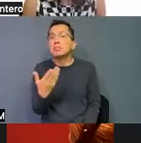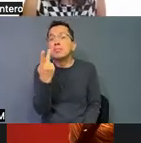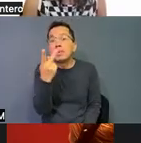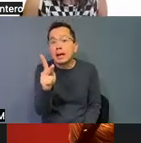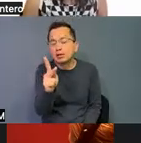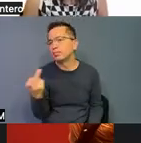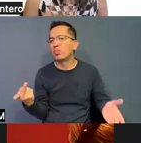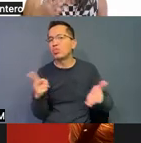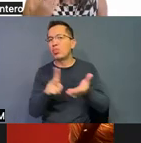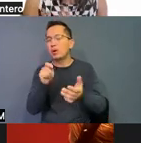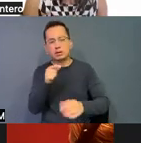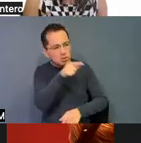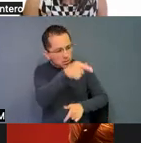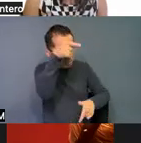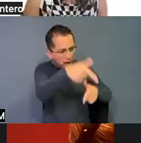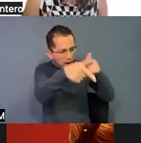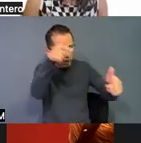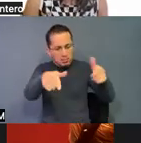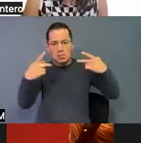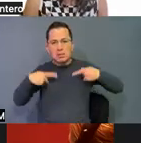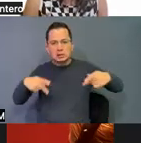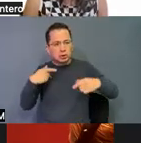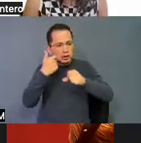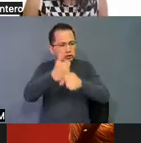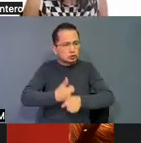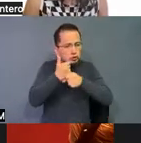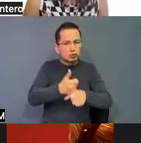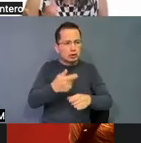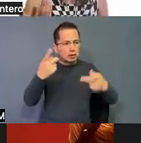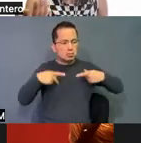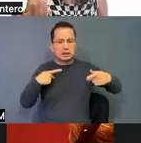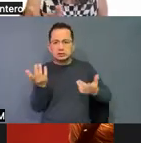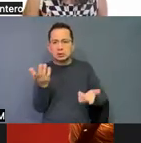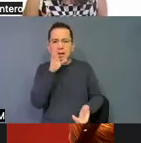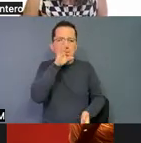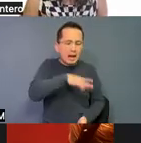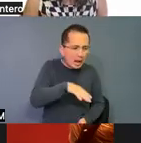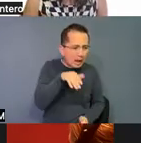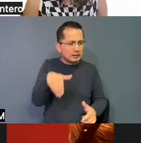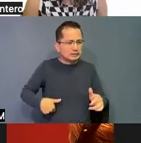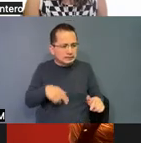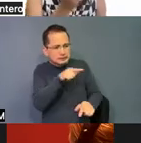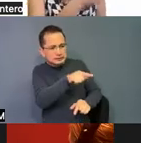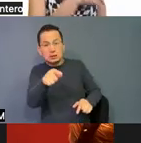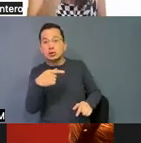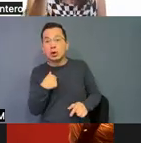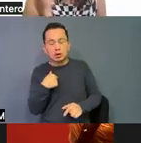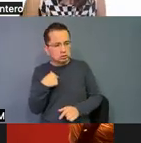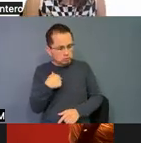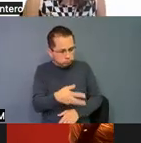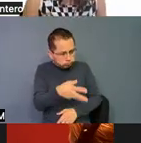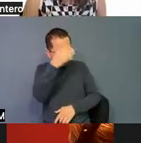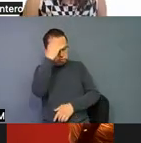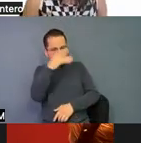harm. The workloads can be very intense. And also in the case of many of you who have traveled from Istanbul to